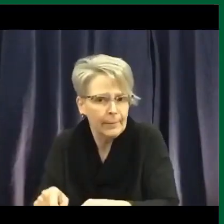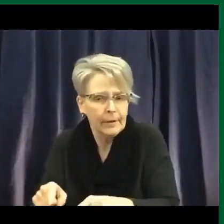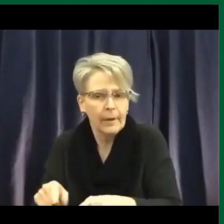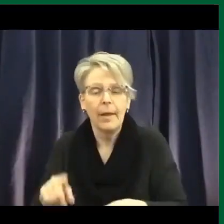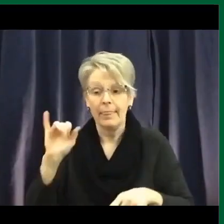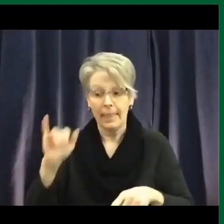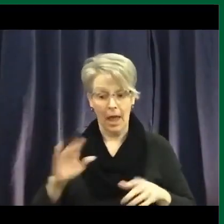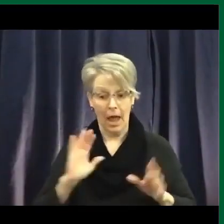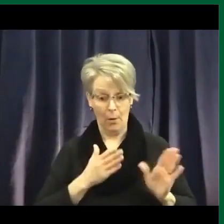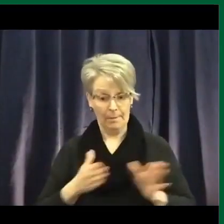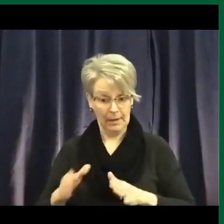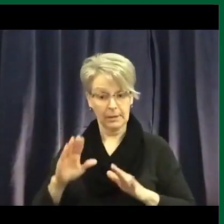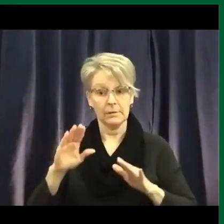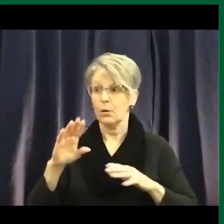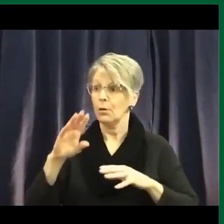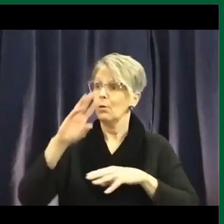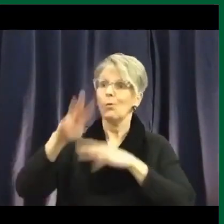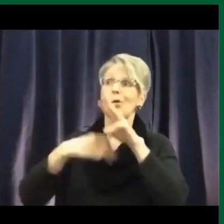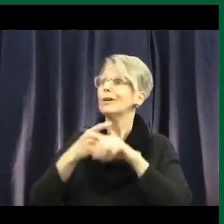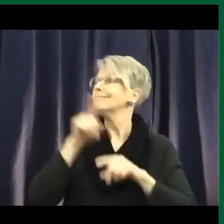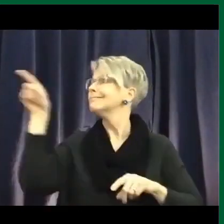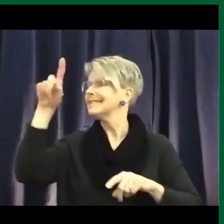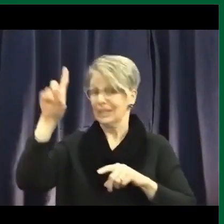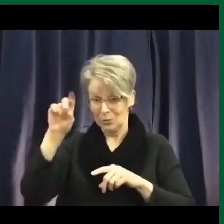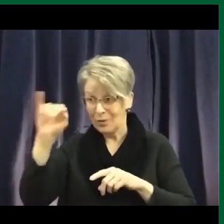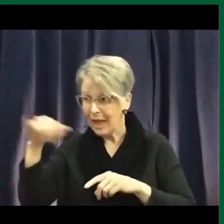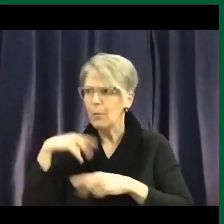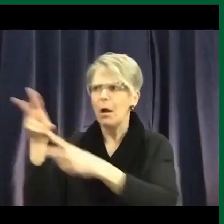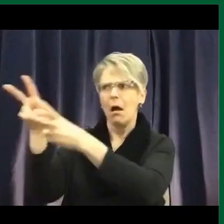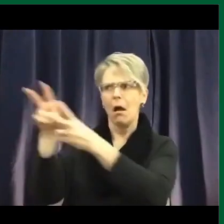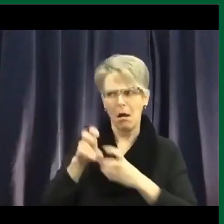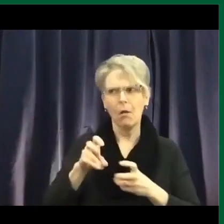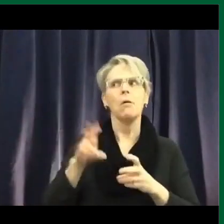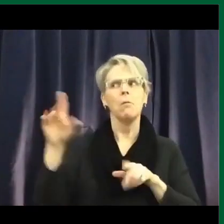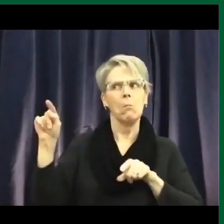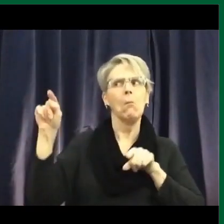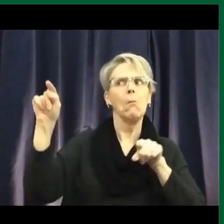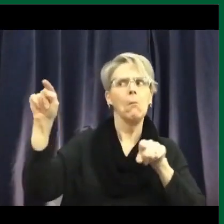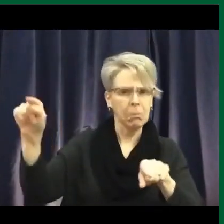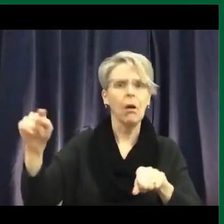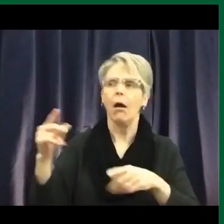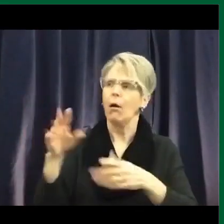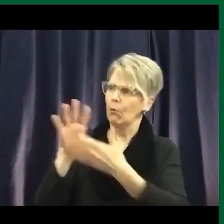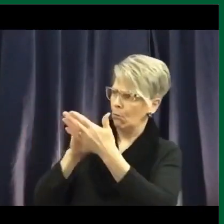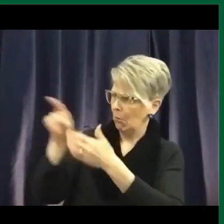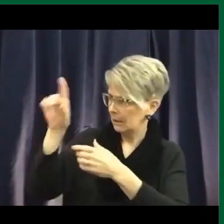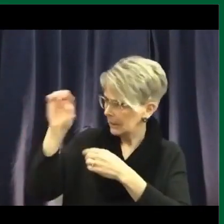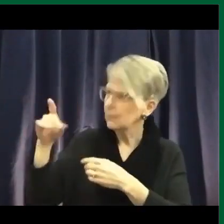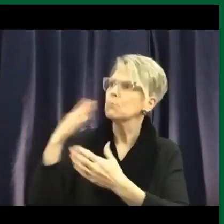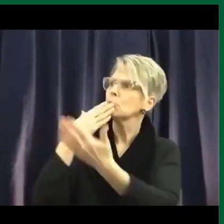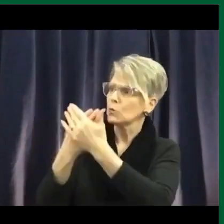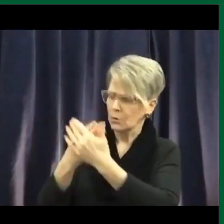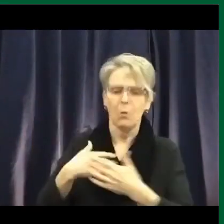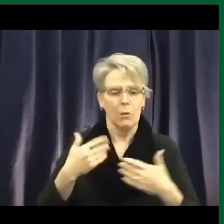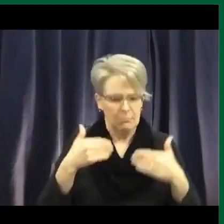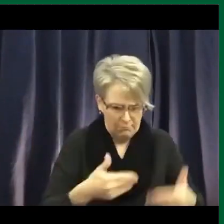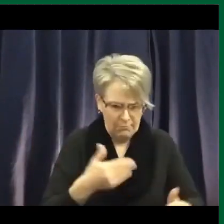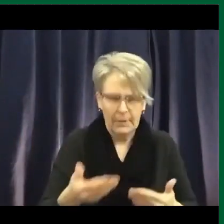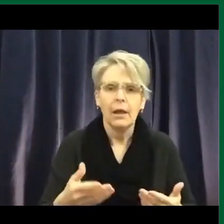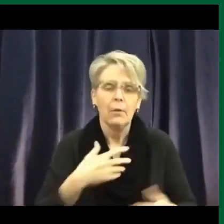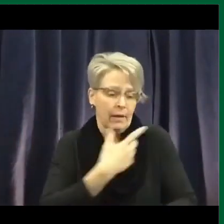work in other areas of the world, in other areas of North America, and we are making these vaccines available to Saskatchewan people